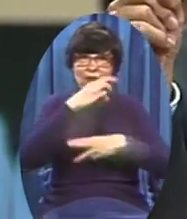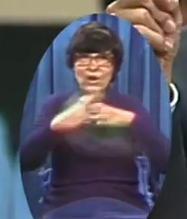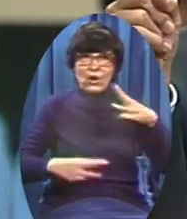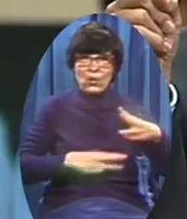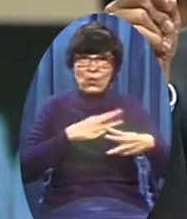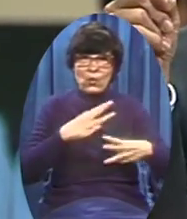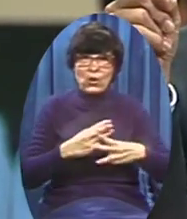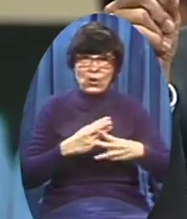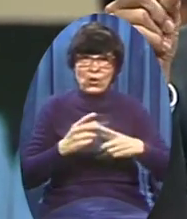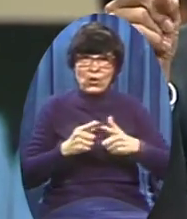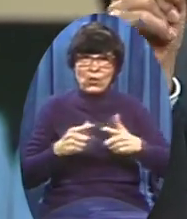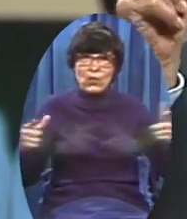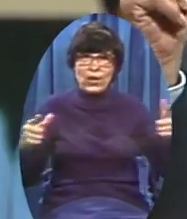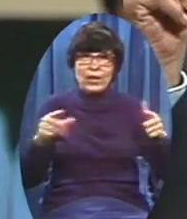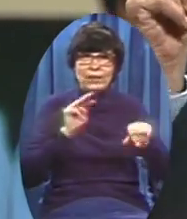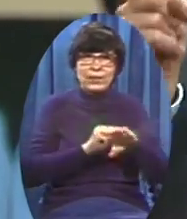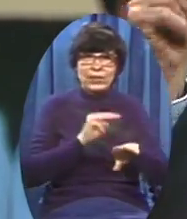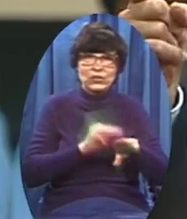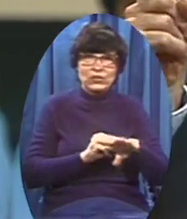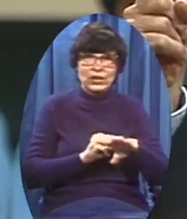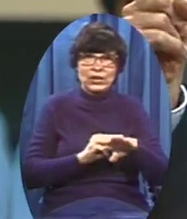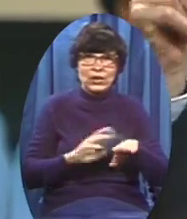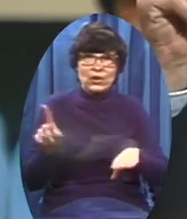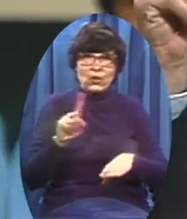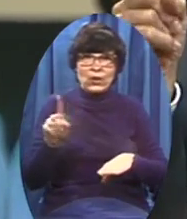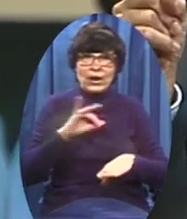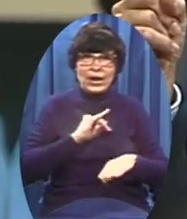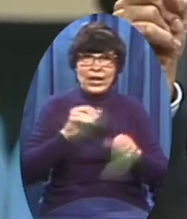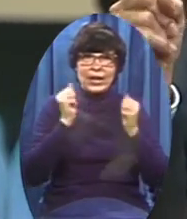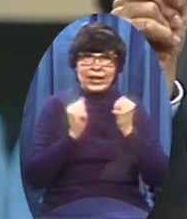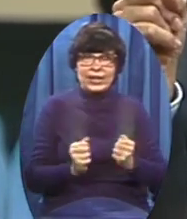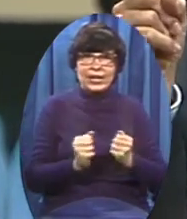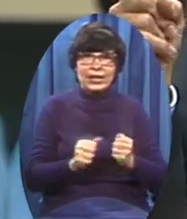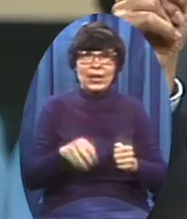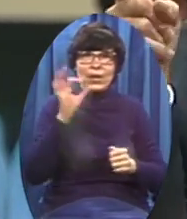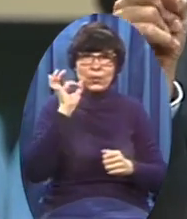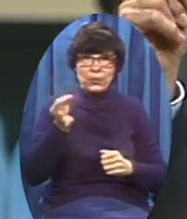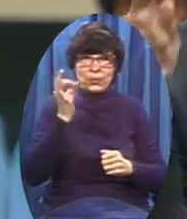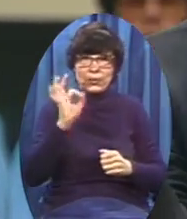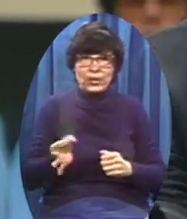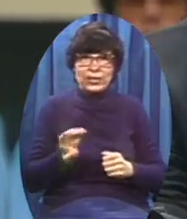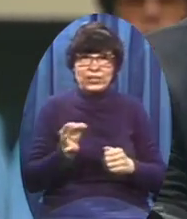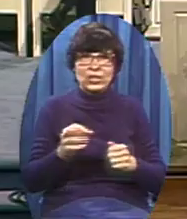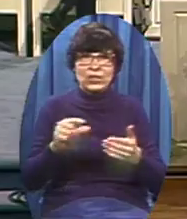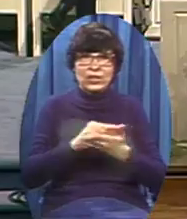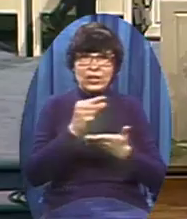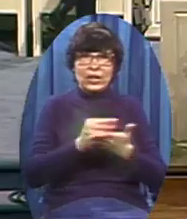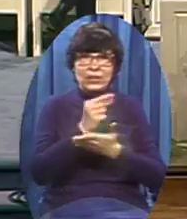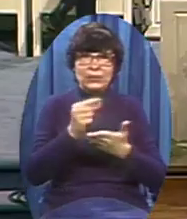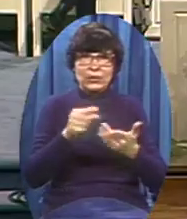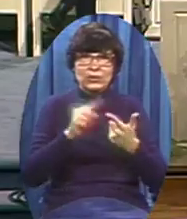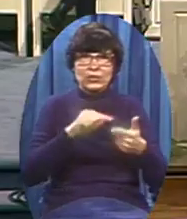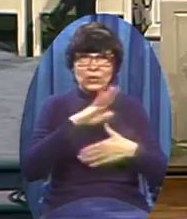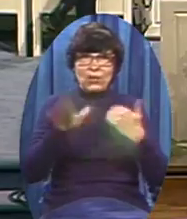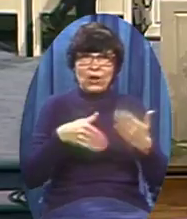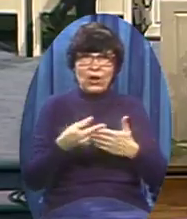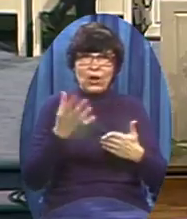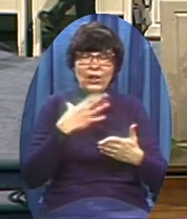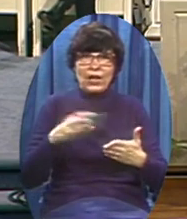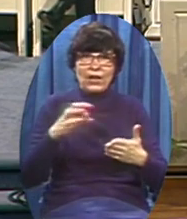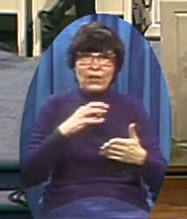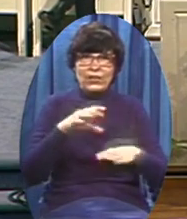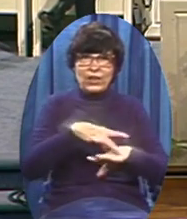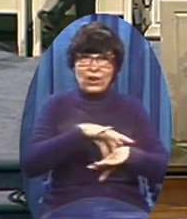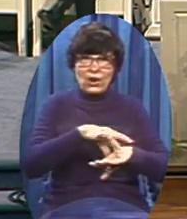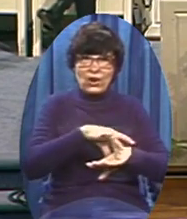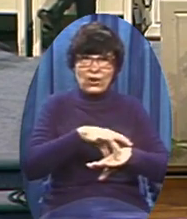worldwide ministry where I can preach the gospel to the ends of the earth by television. And I'm thankful that the